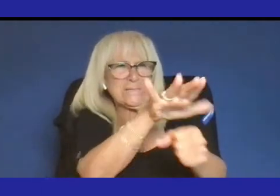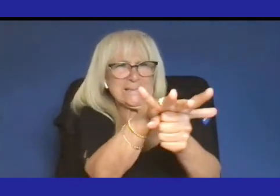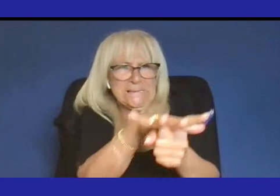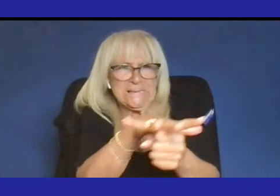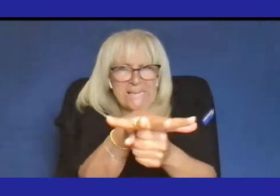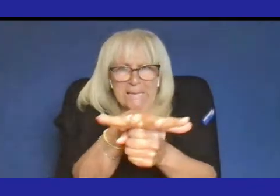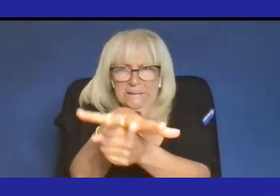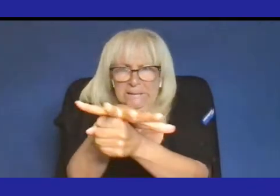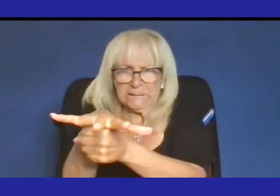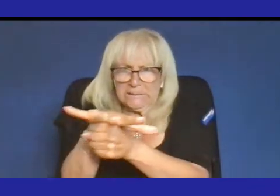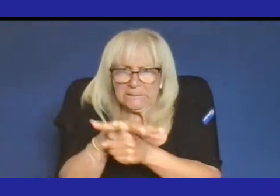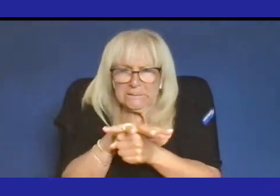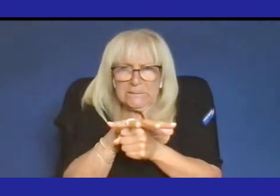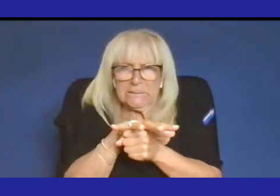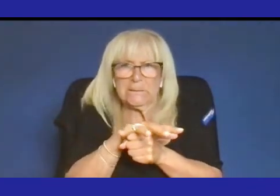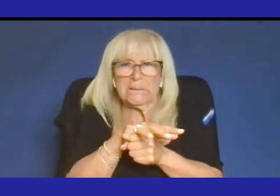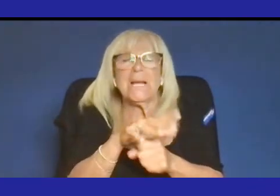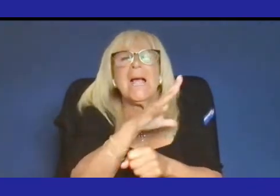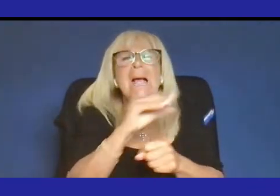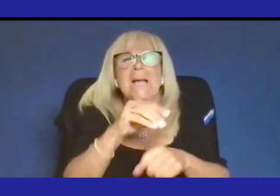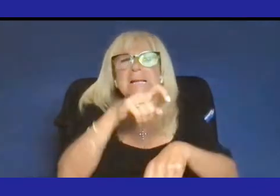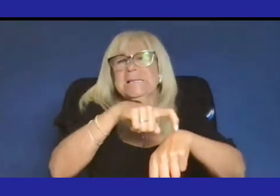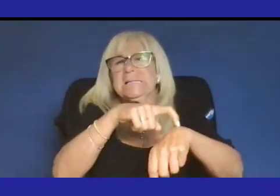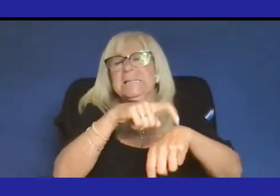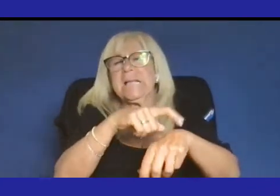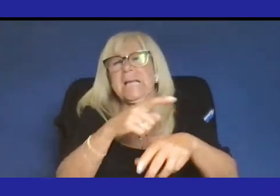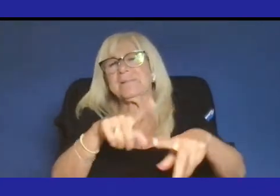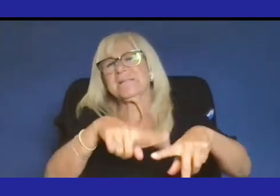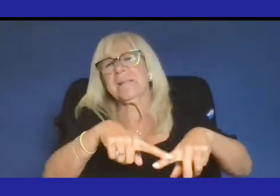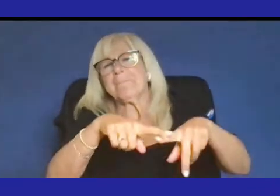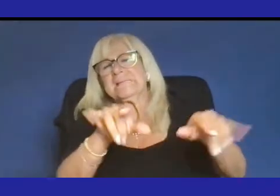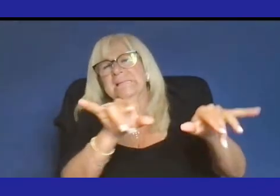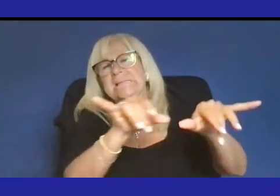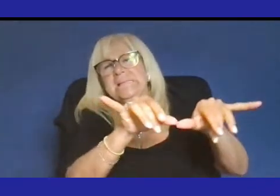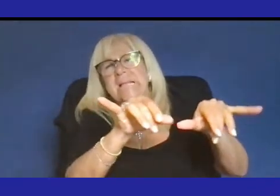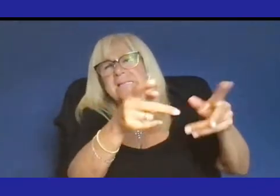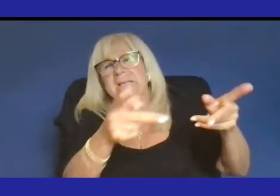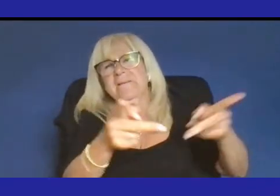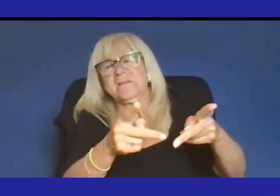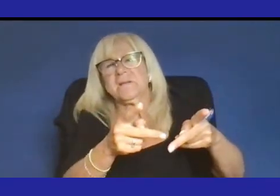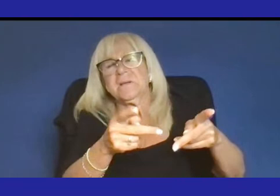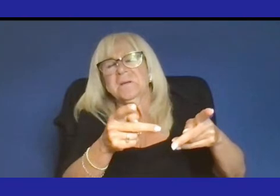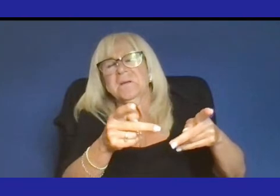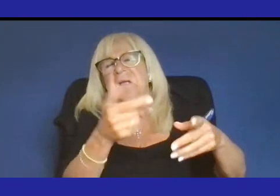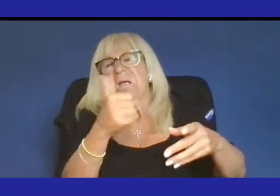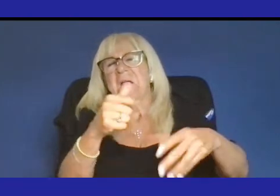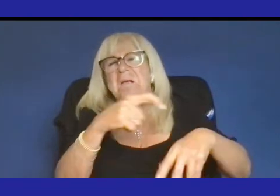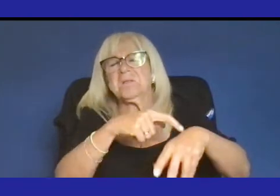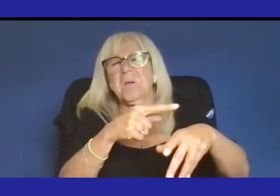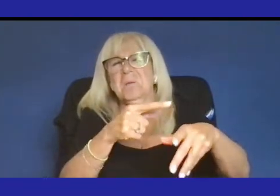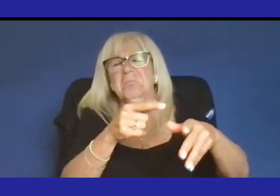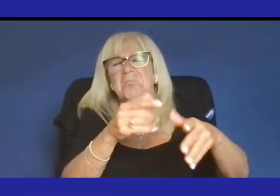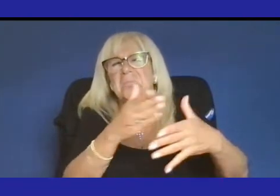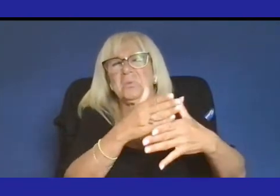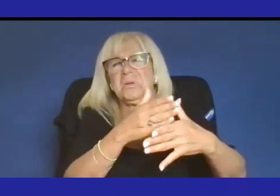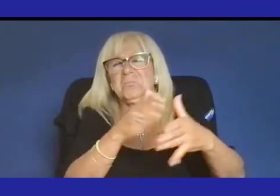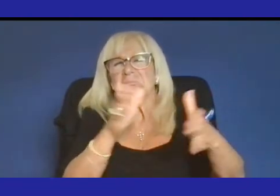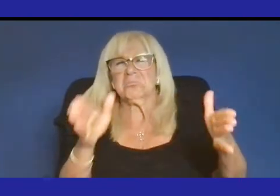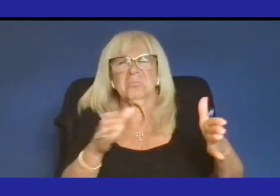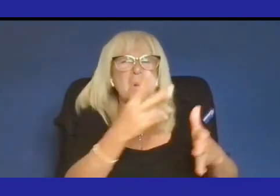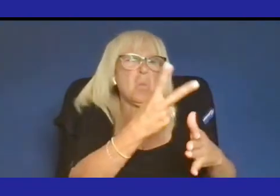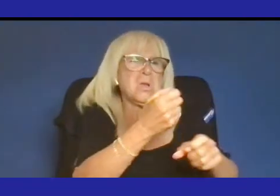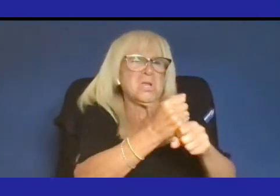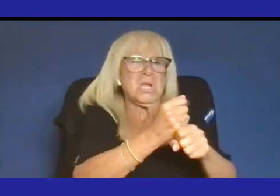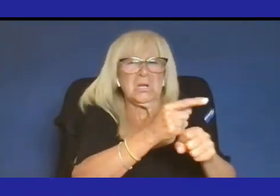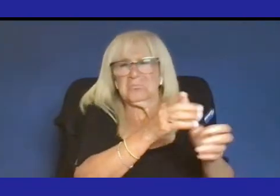and the time frame associated, depending on the size of the facilities, anywhere between 1 to 2 years. The likes of Metropolitan would